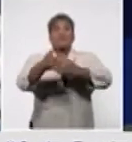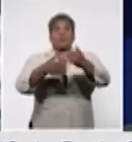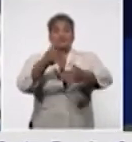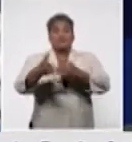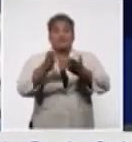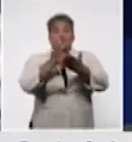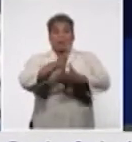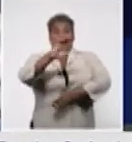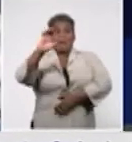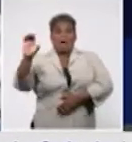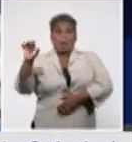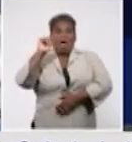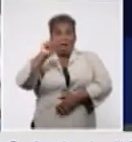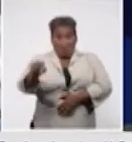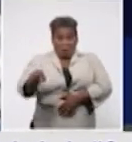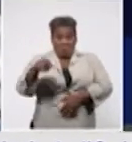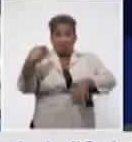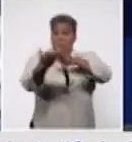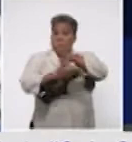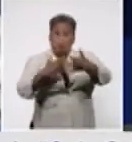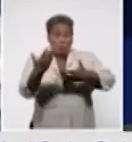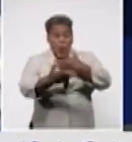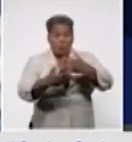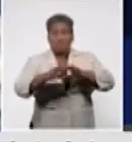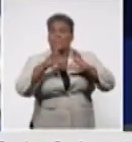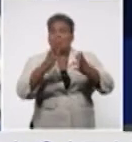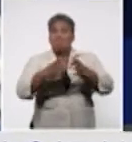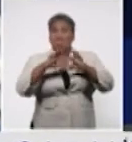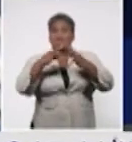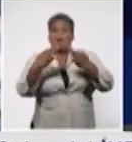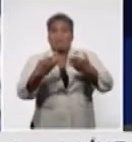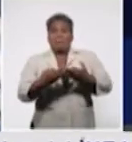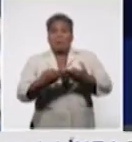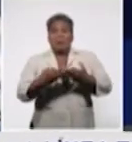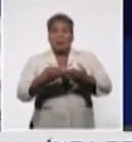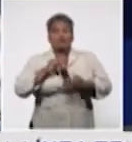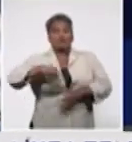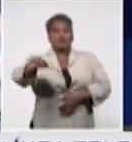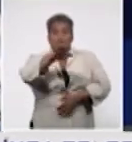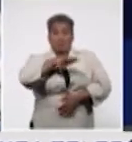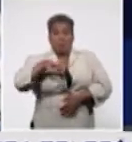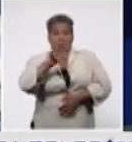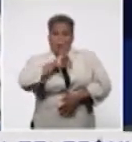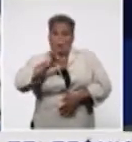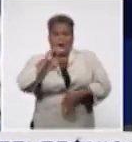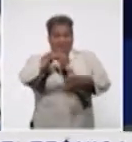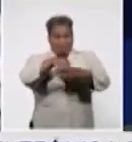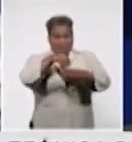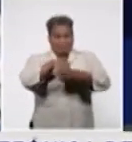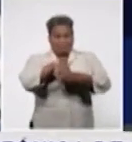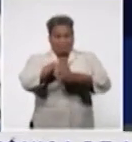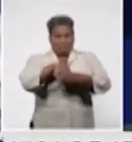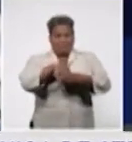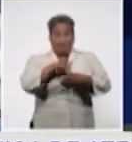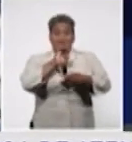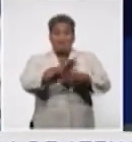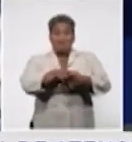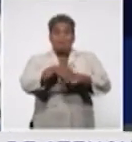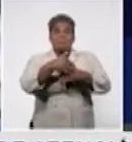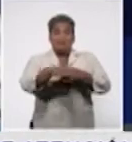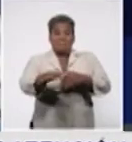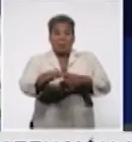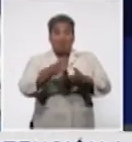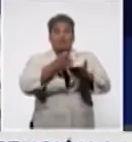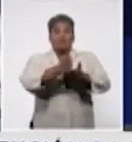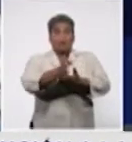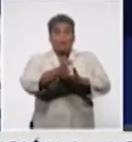family regarding the compliance with the safety measures in schools and classrooms, which have proved to be well organized in